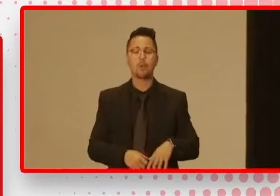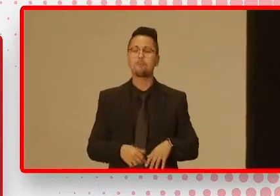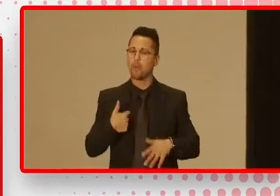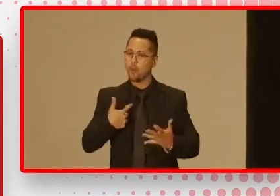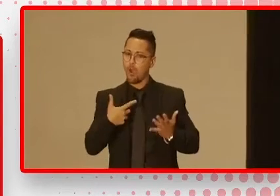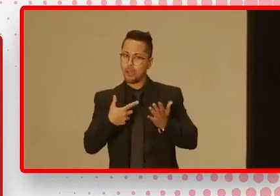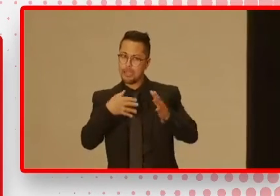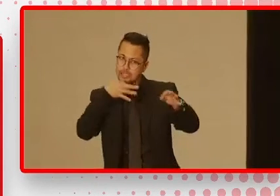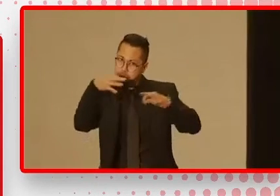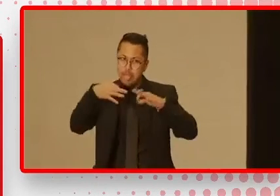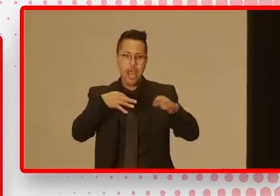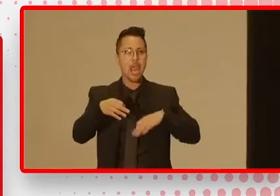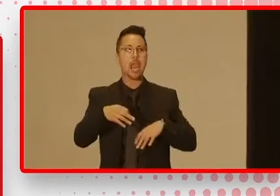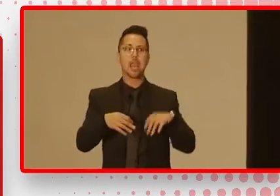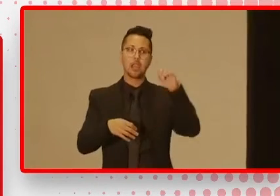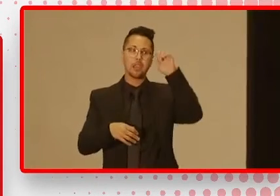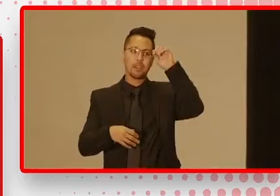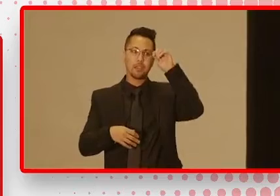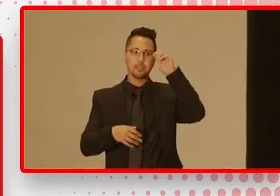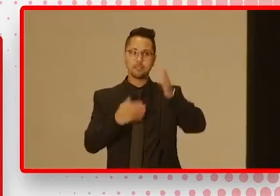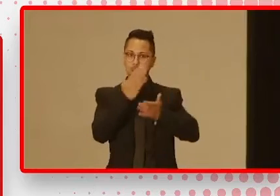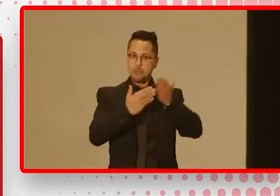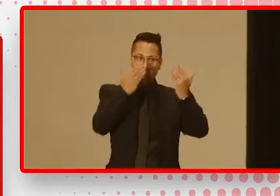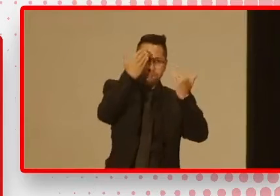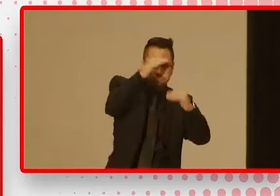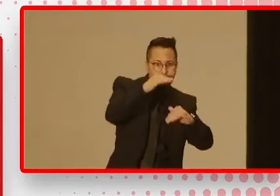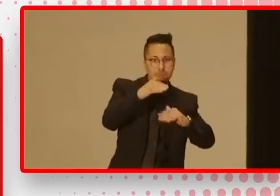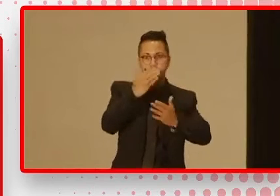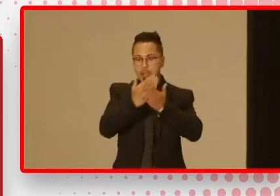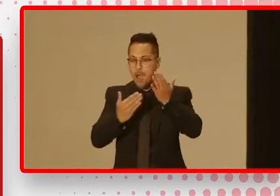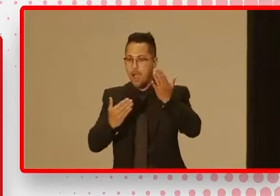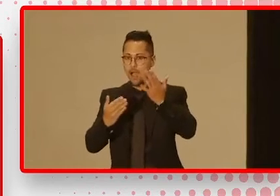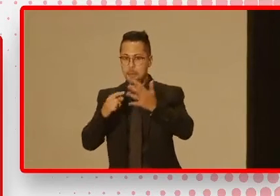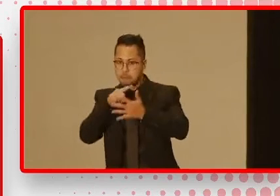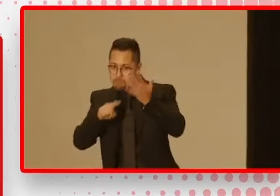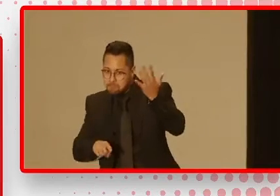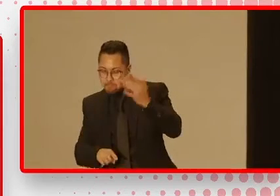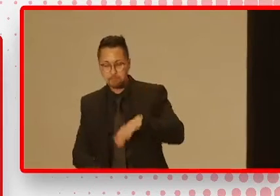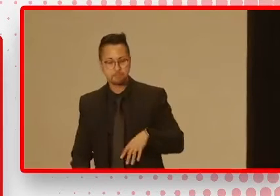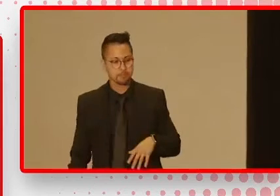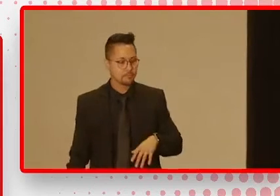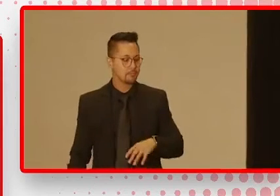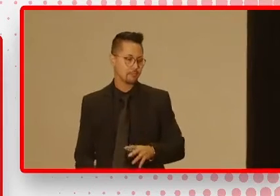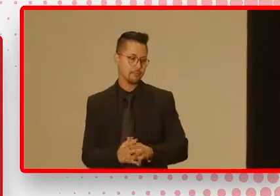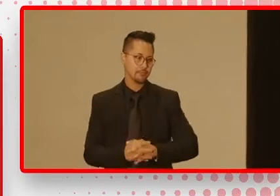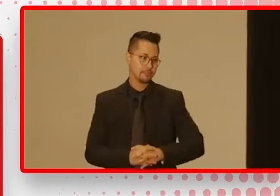the significance of some disabilities is going to limit them to less than part-time.